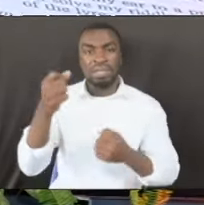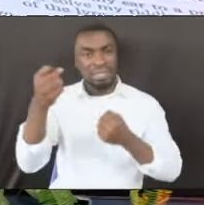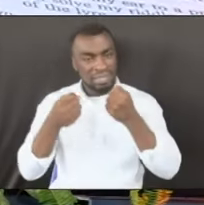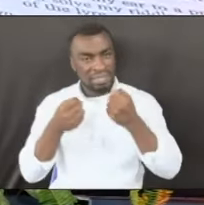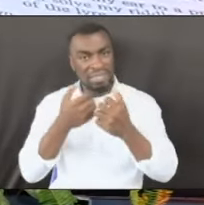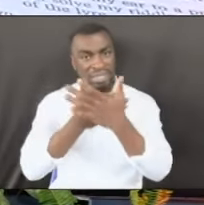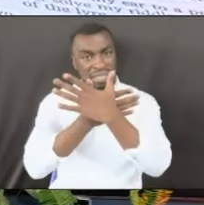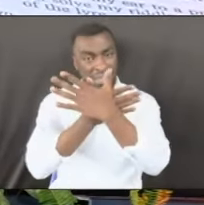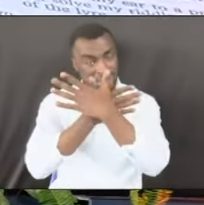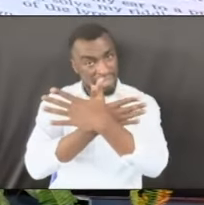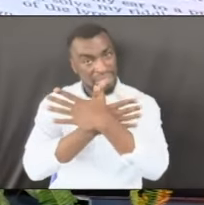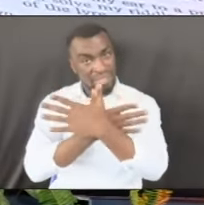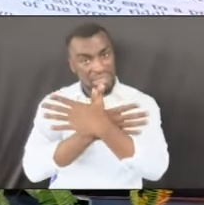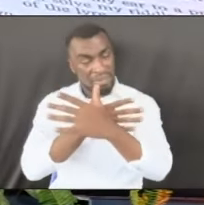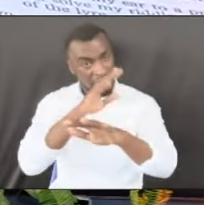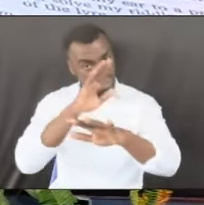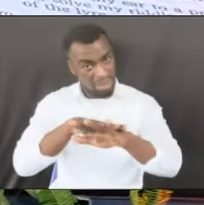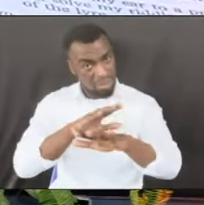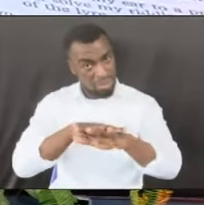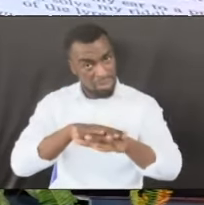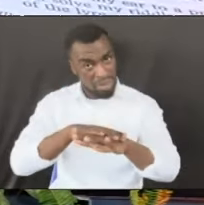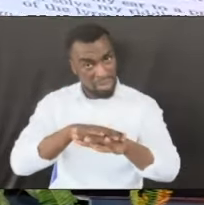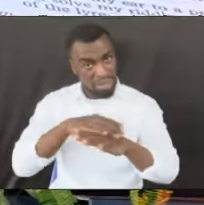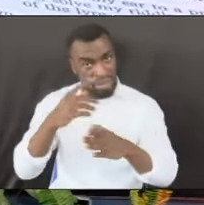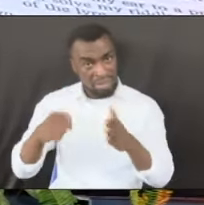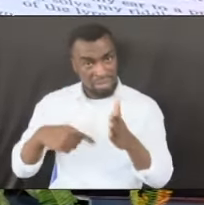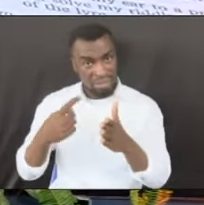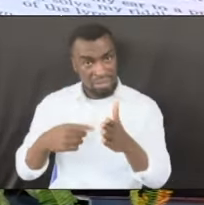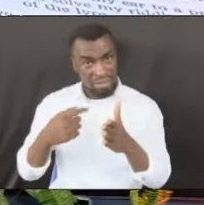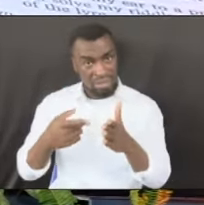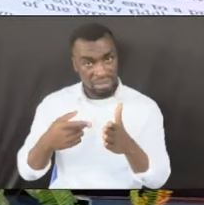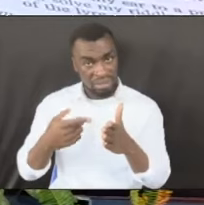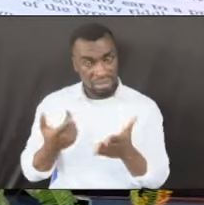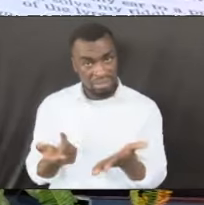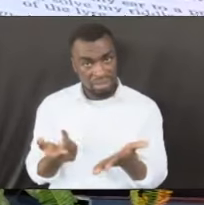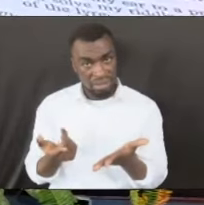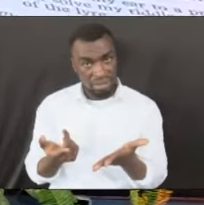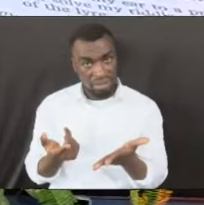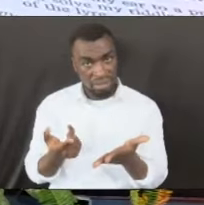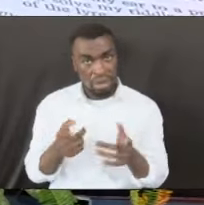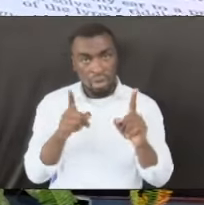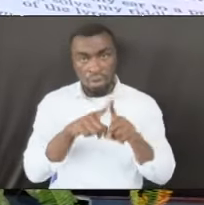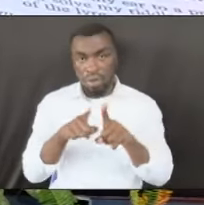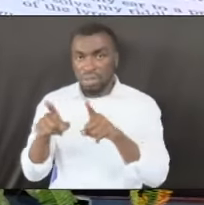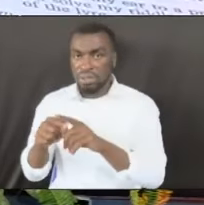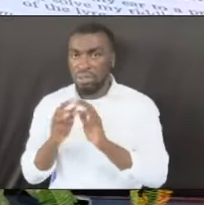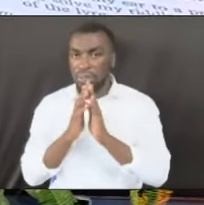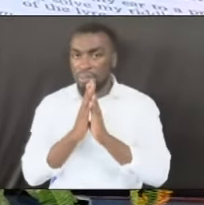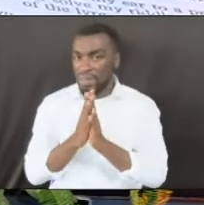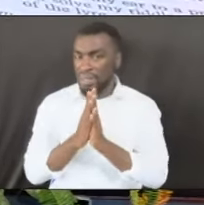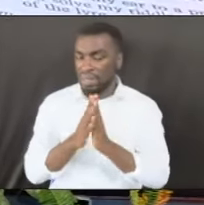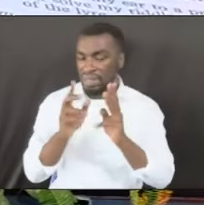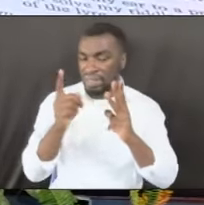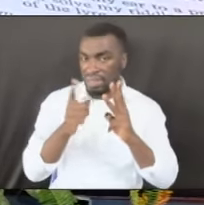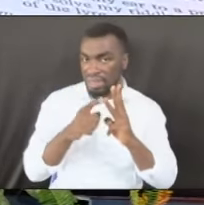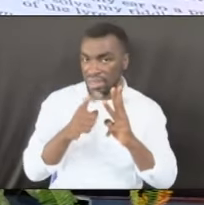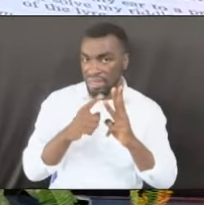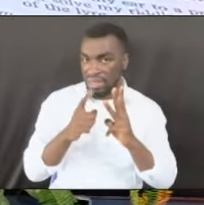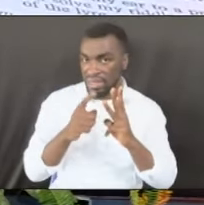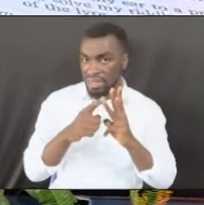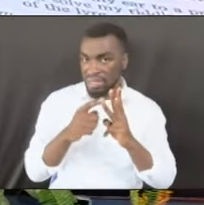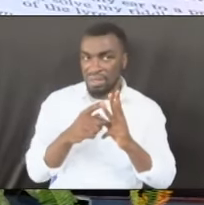machine. But I didn't tell you the third item. She was also praying for something else. Can you guess what it